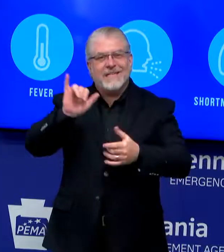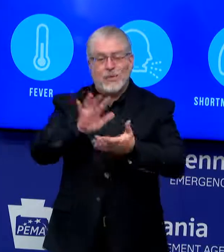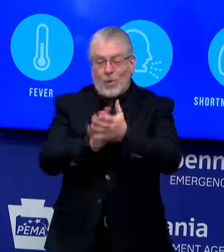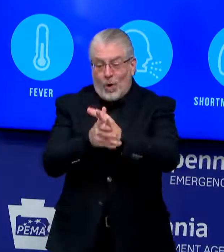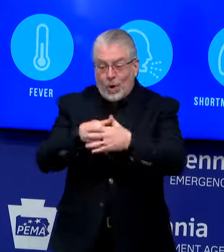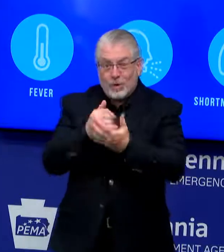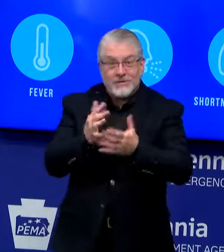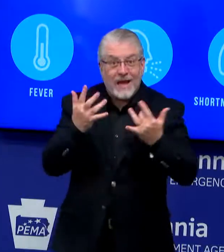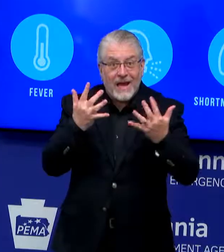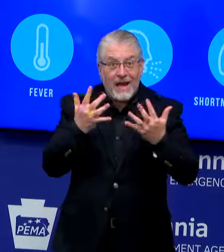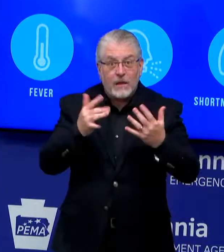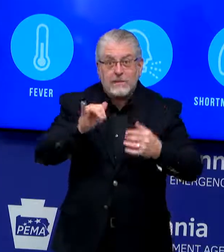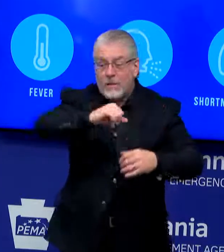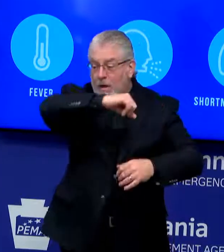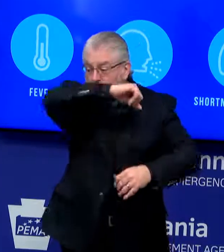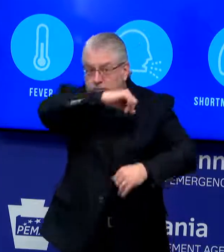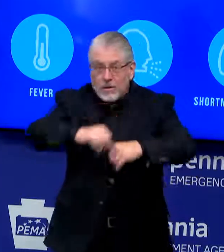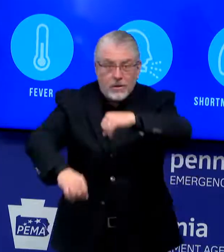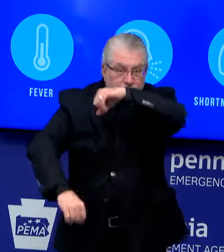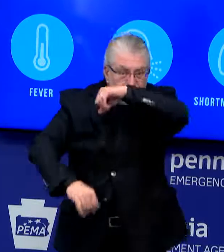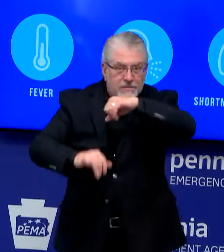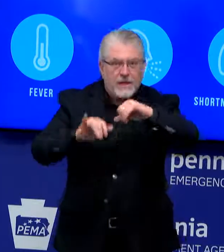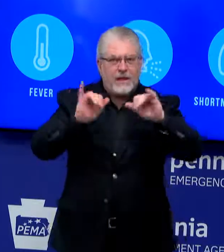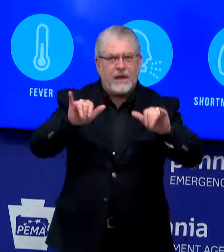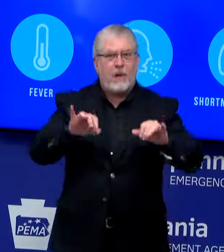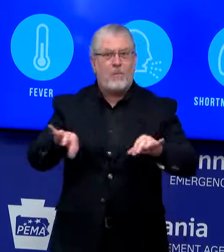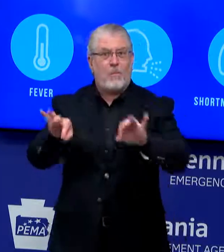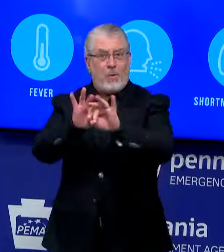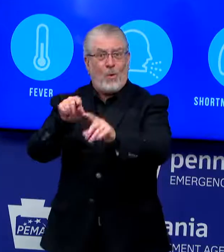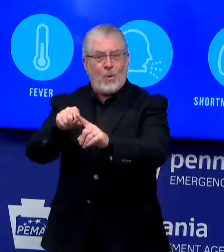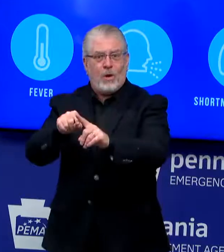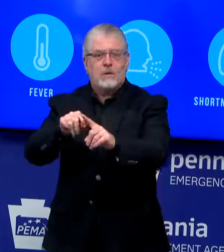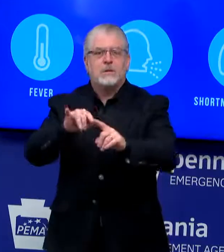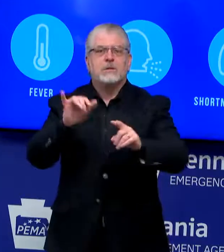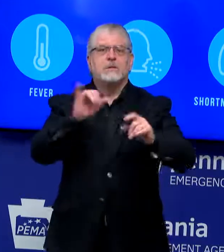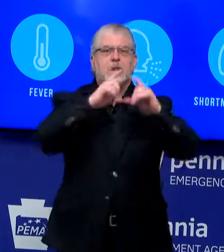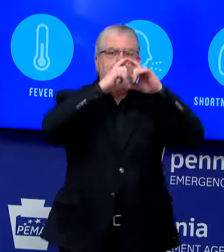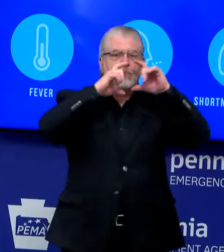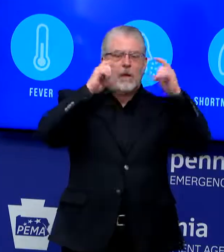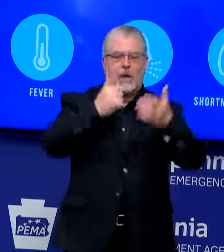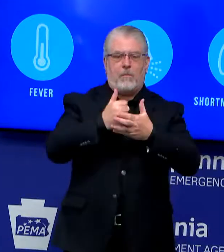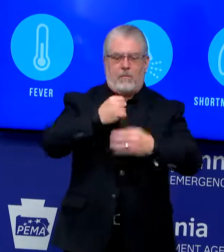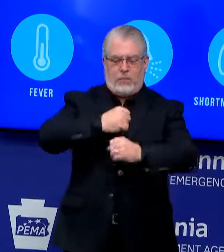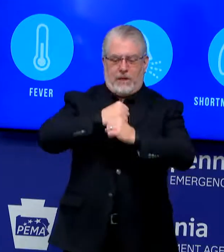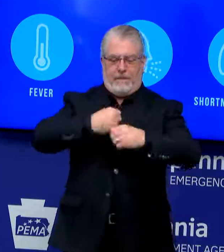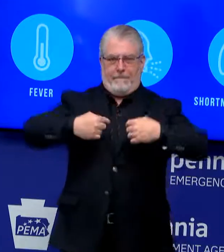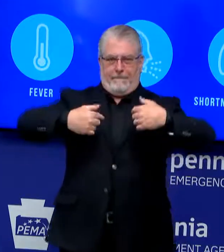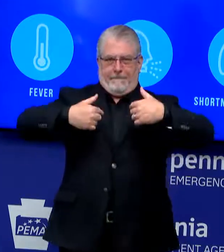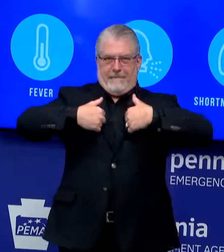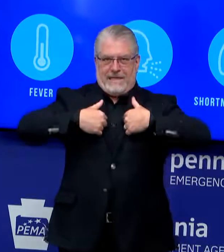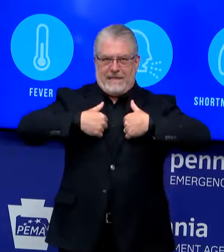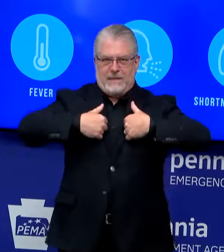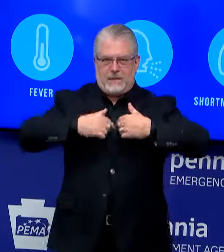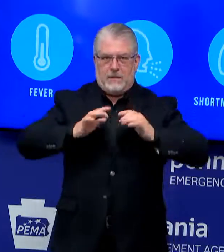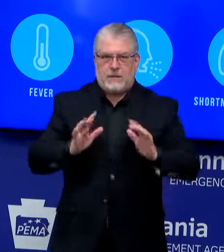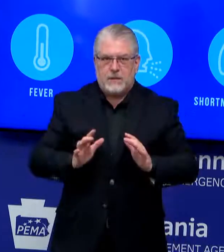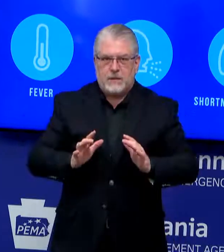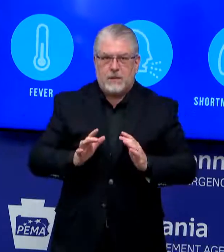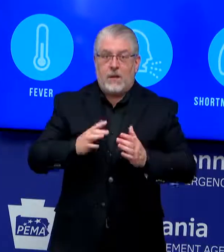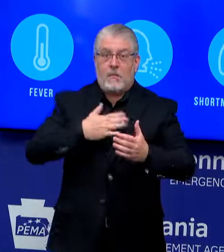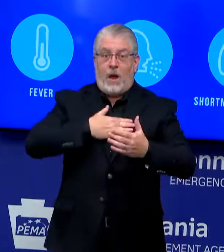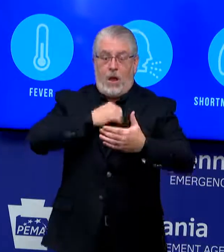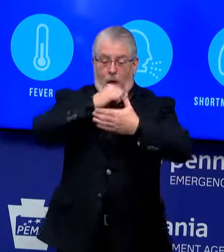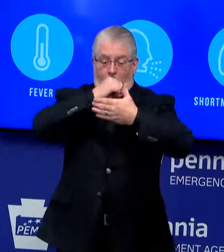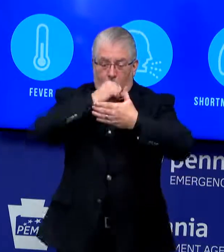your mask protects me against exposure to COVID-19, and my mask